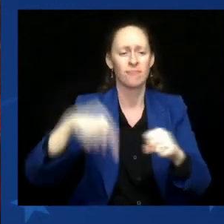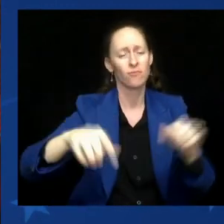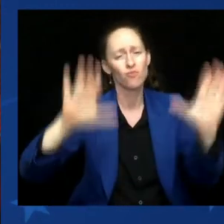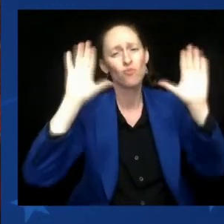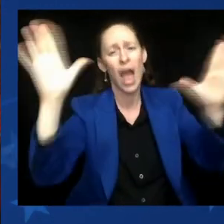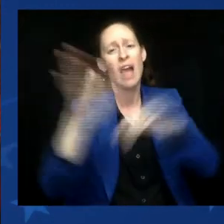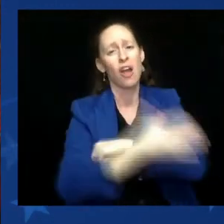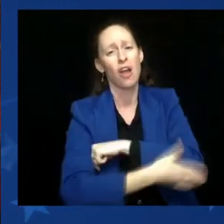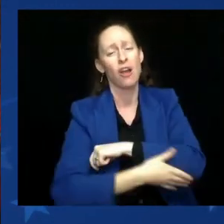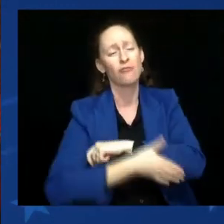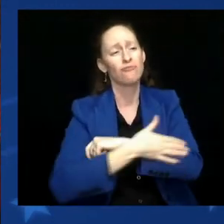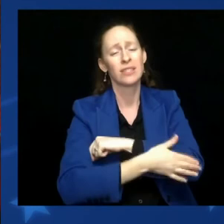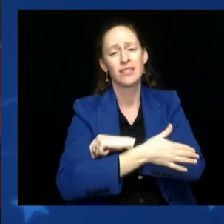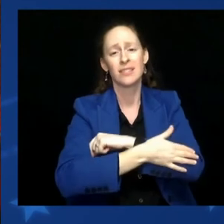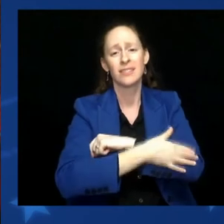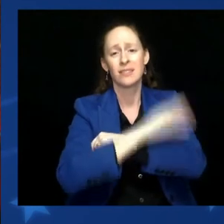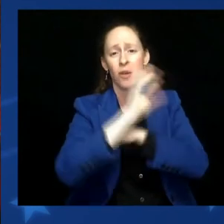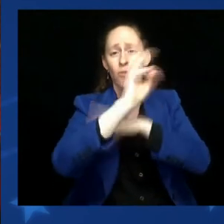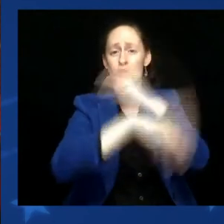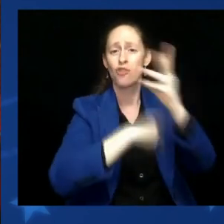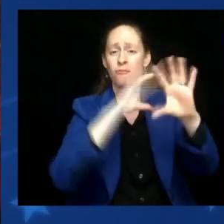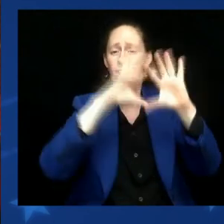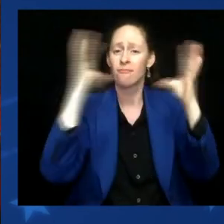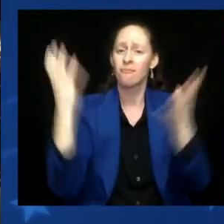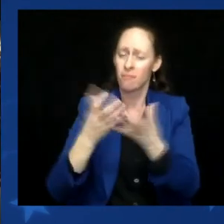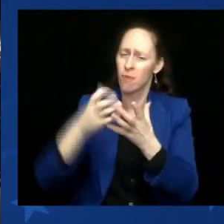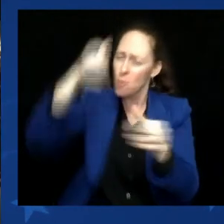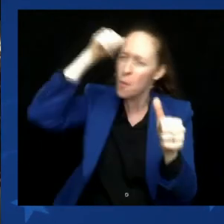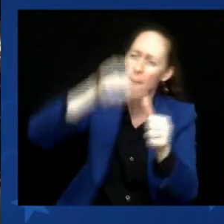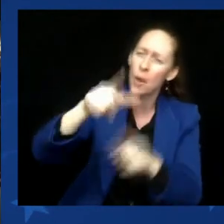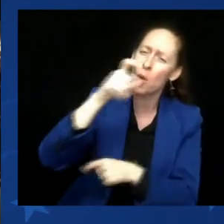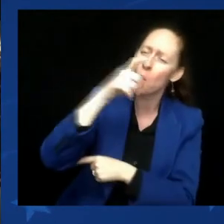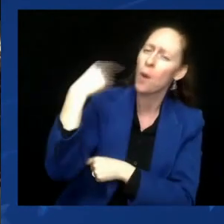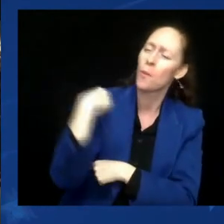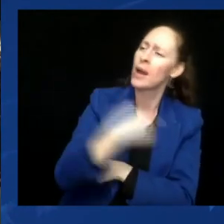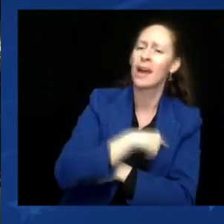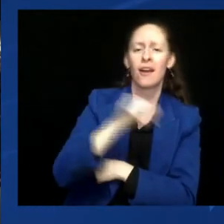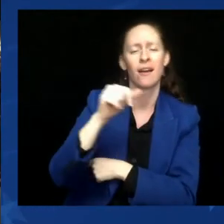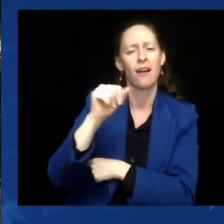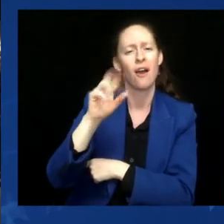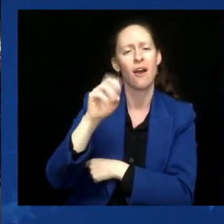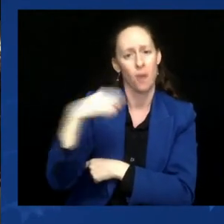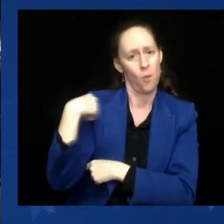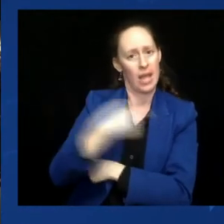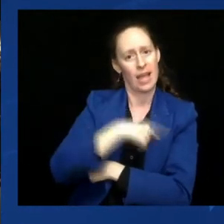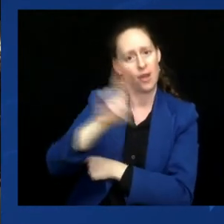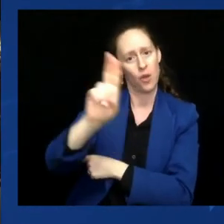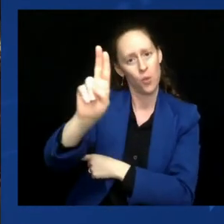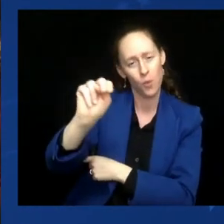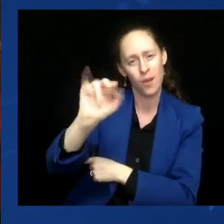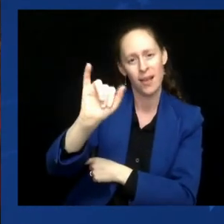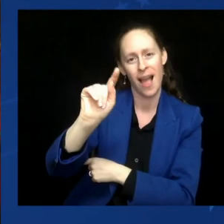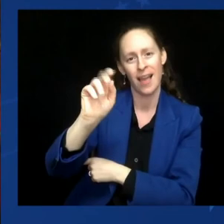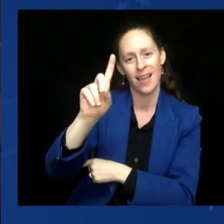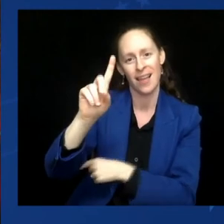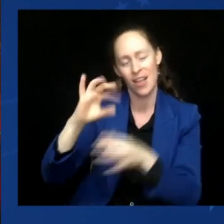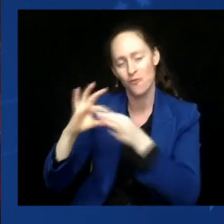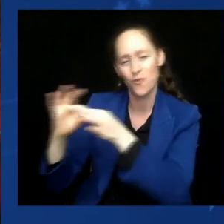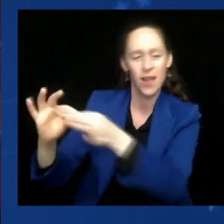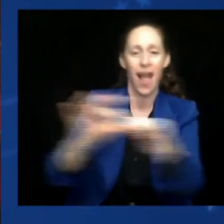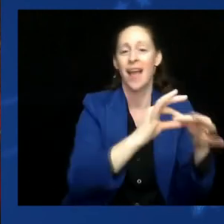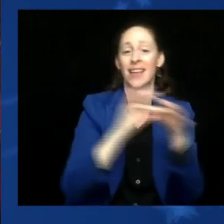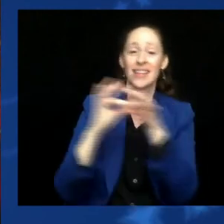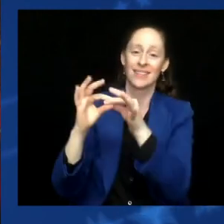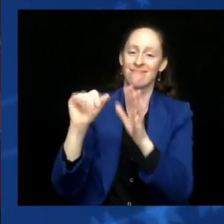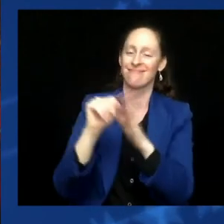United States of America, the United States of America. And may God protect our nation, and